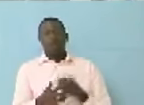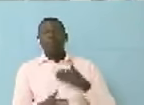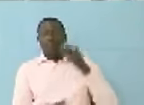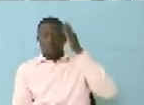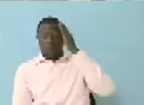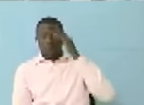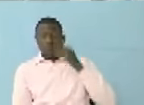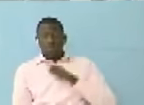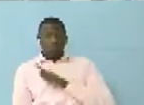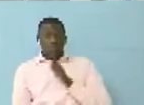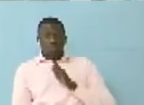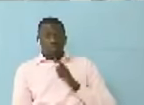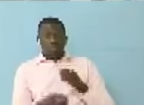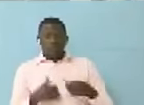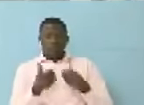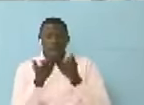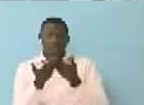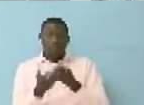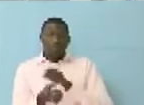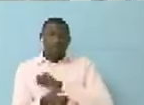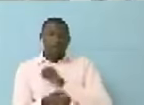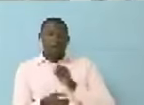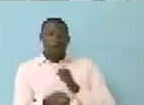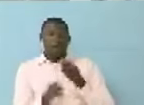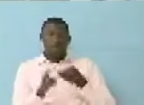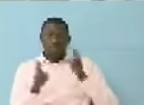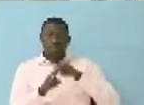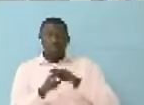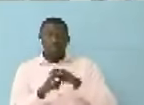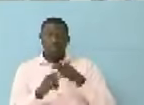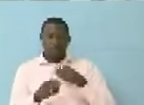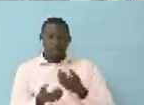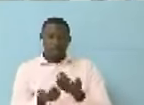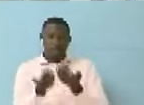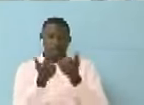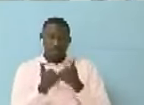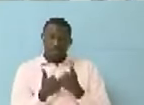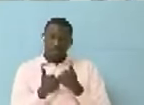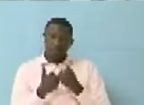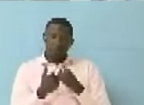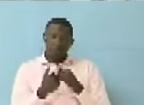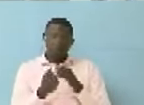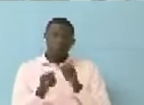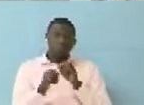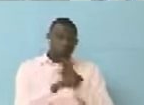we give our reporting to him and he gives us directives. Us.